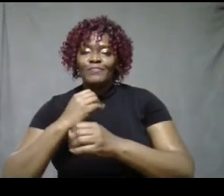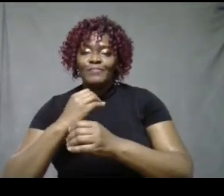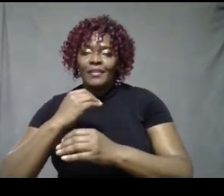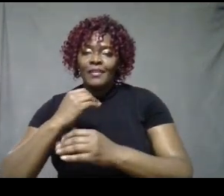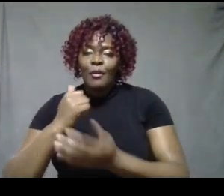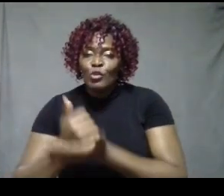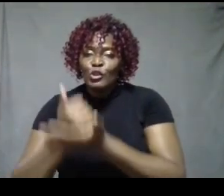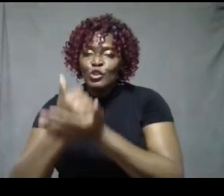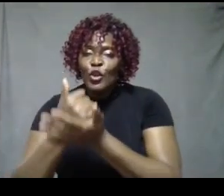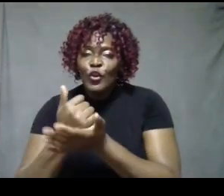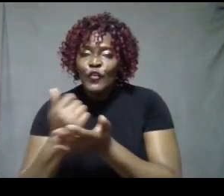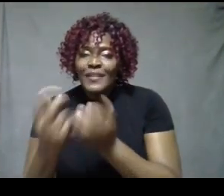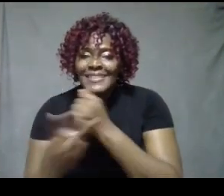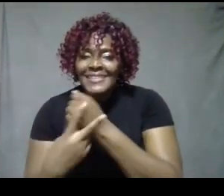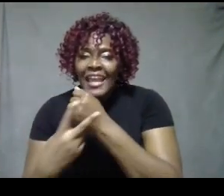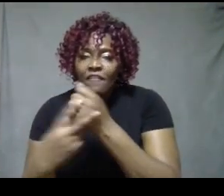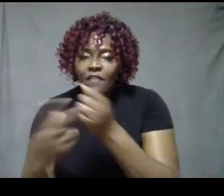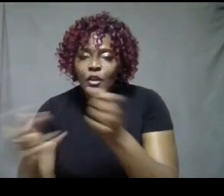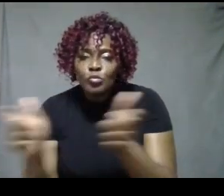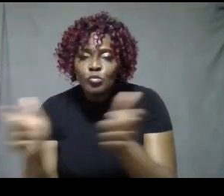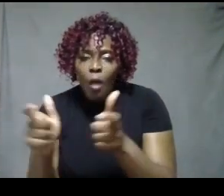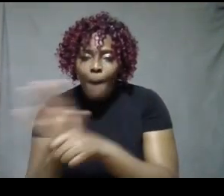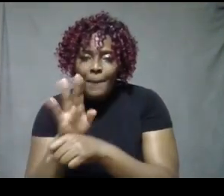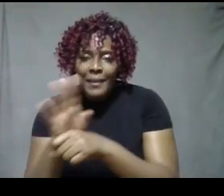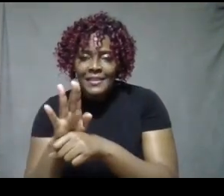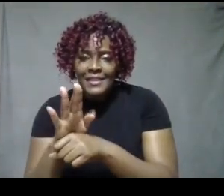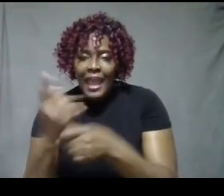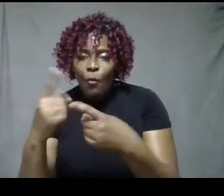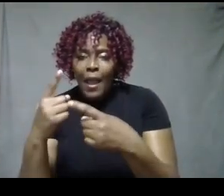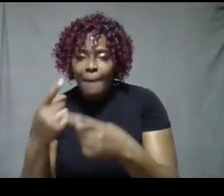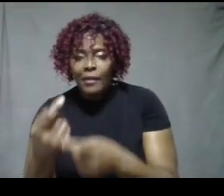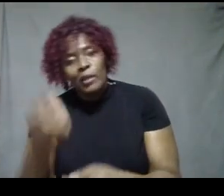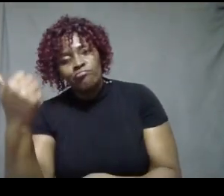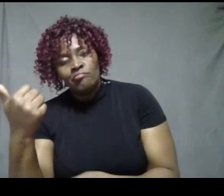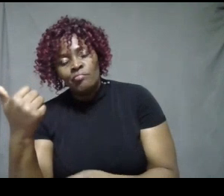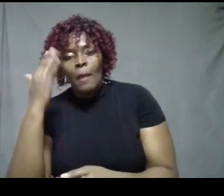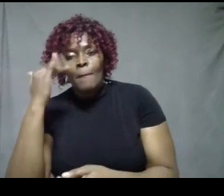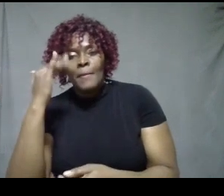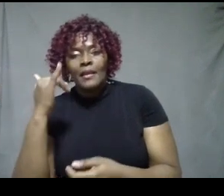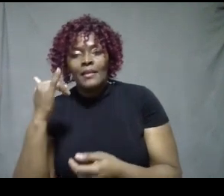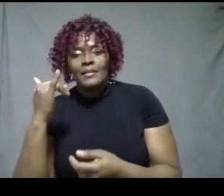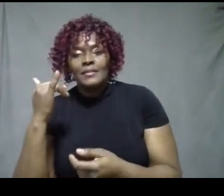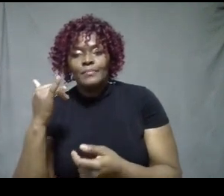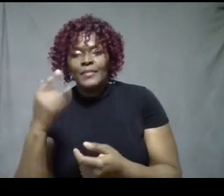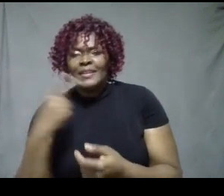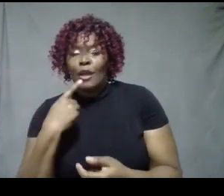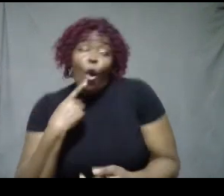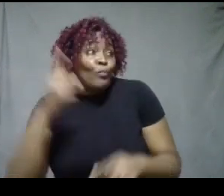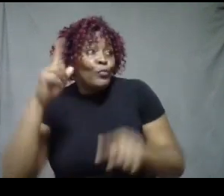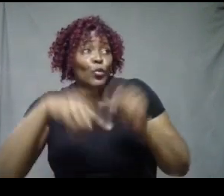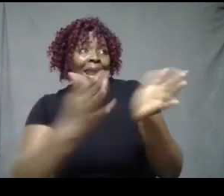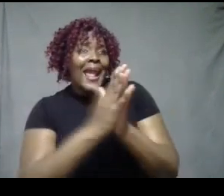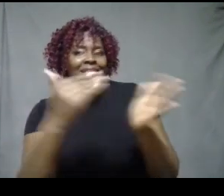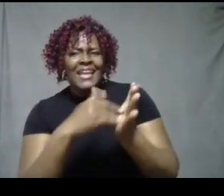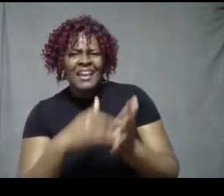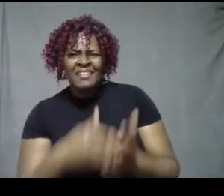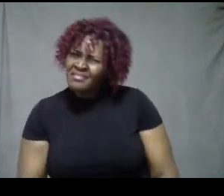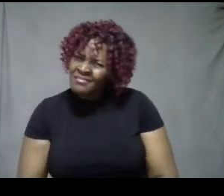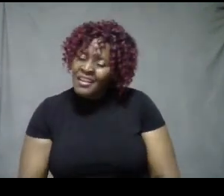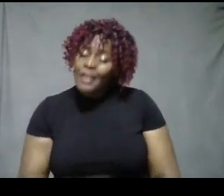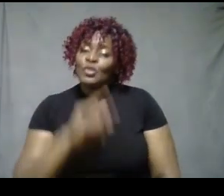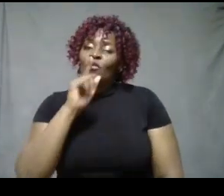we eliminated them on an arbitrary determination that you can't ask again. If you're really trying to settle